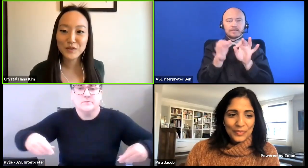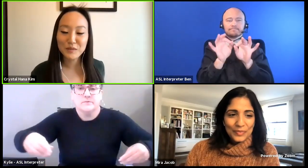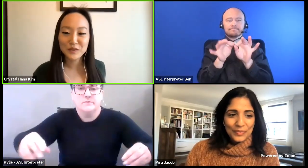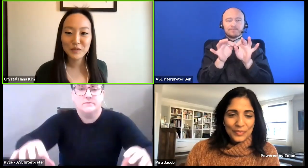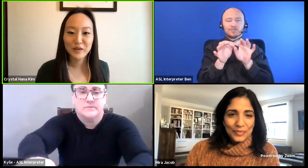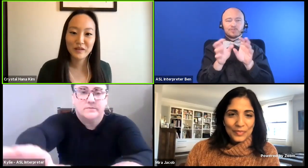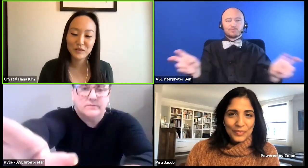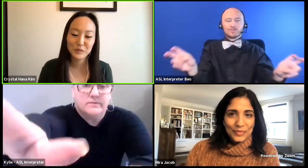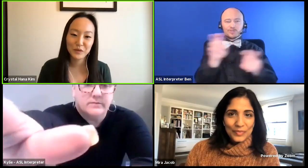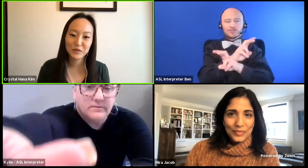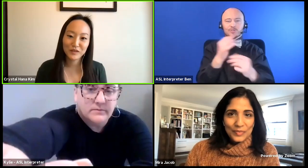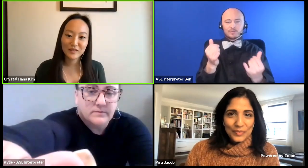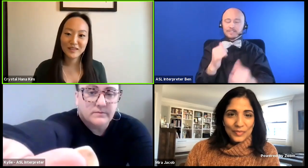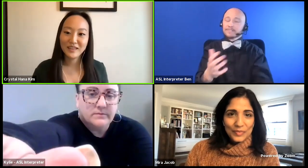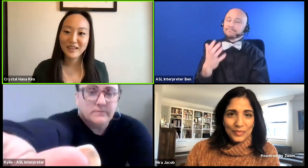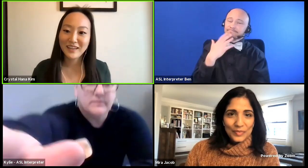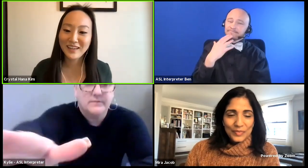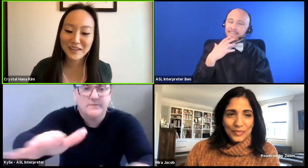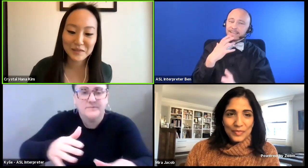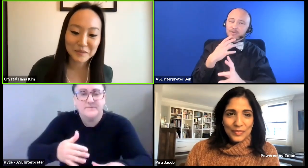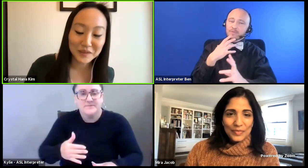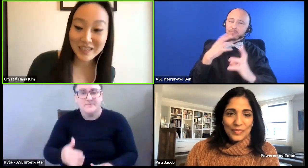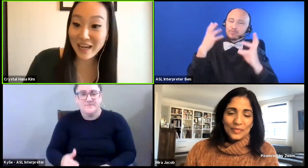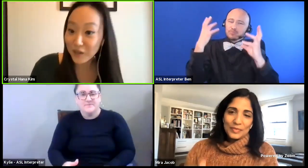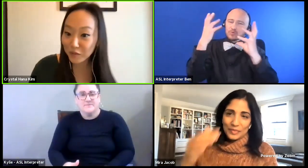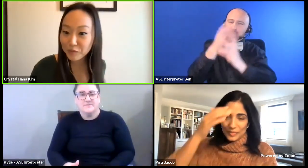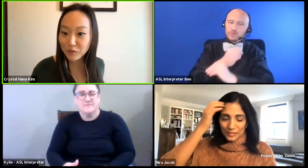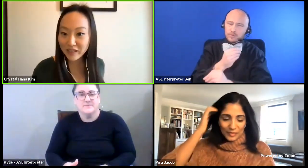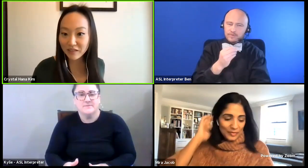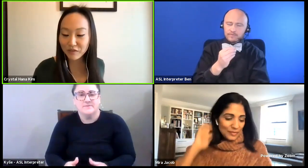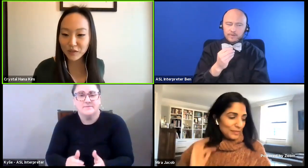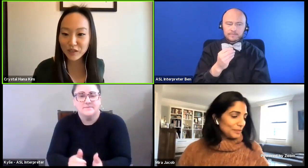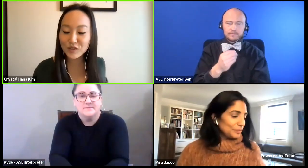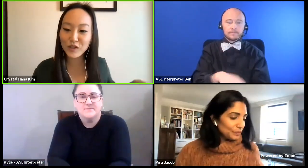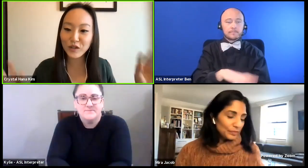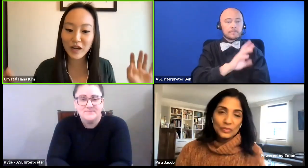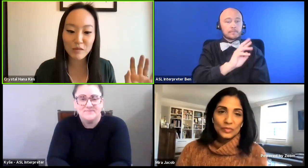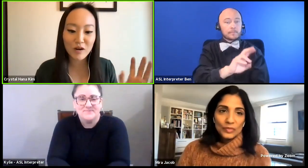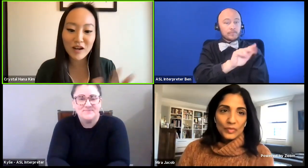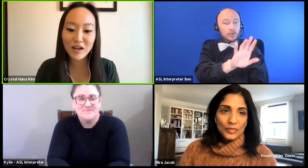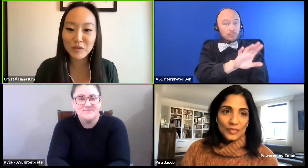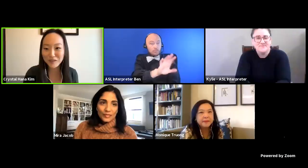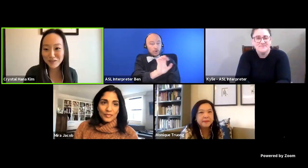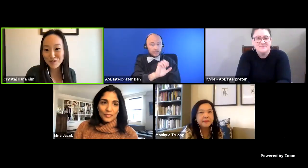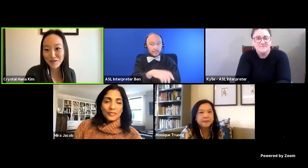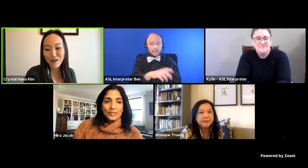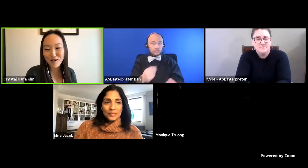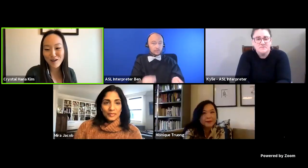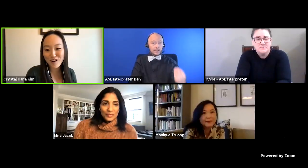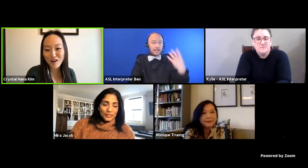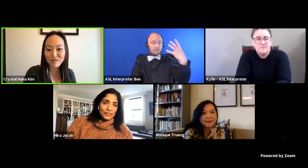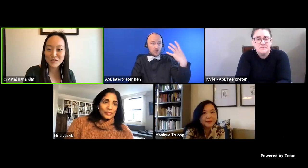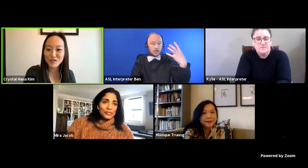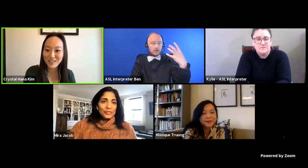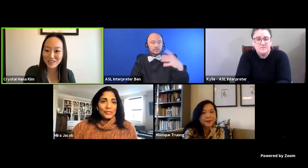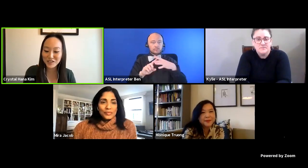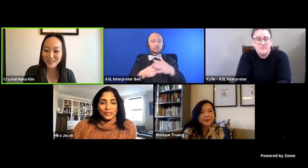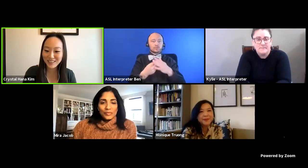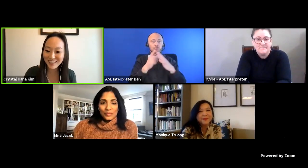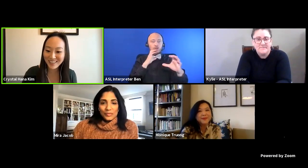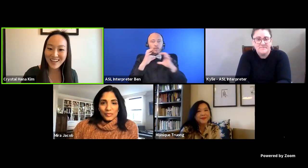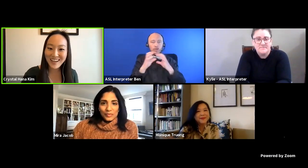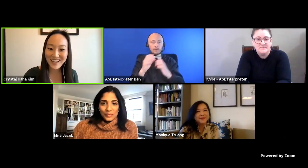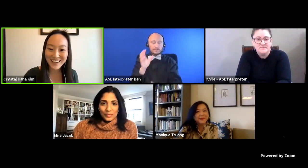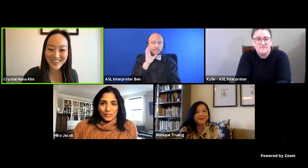Thank you so much, Mira. That was beautiful. Now, Monique, if you can turn your camera on, we'll start our